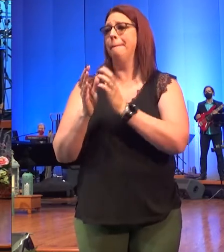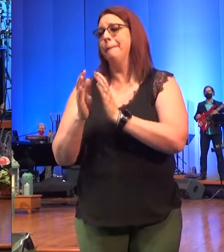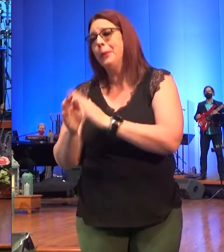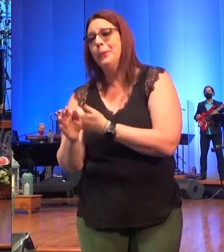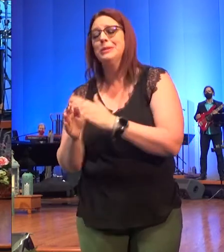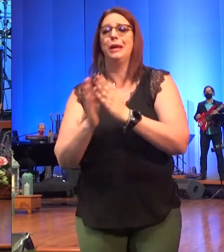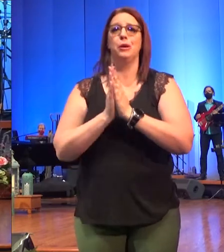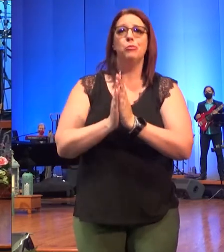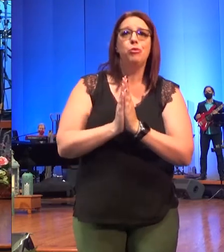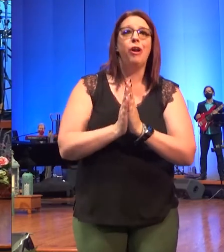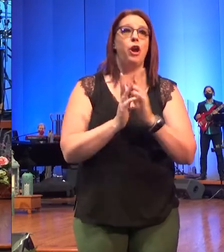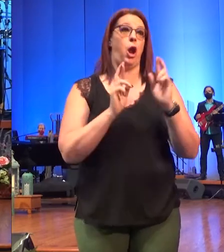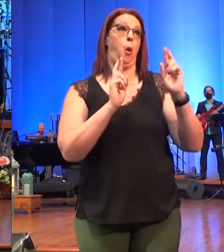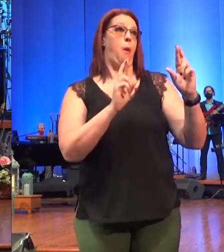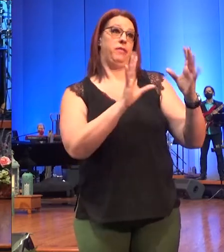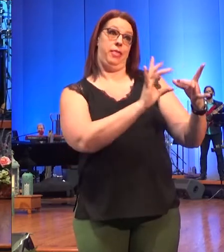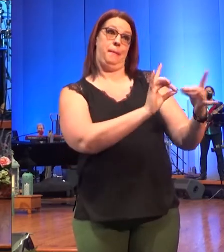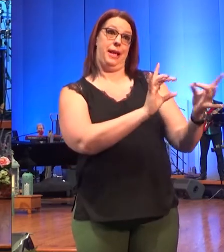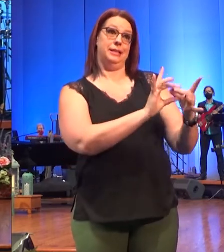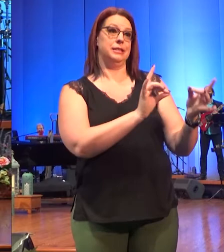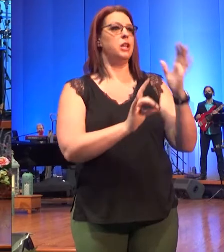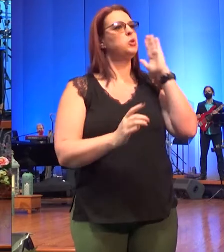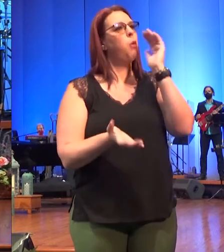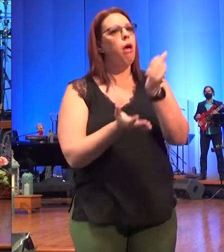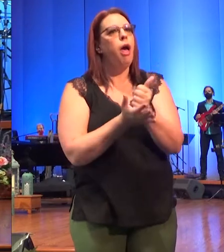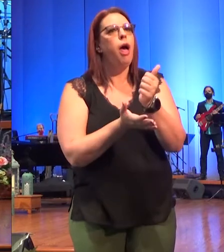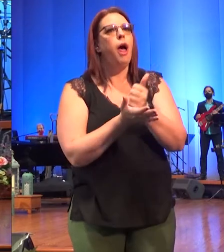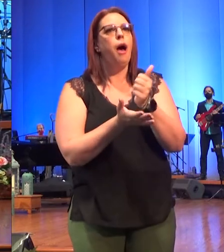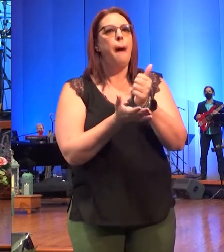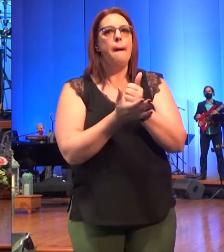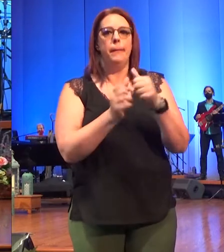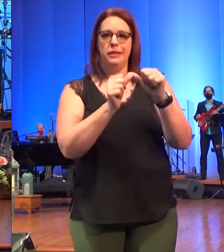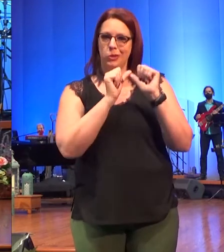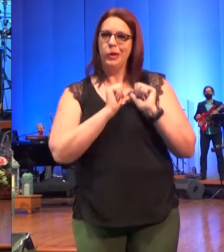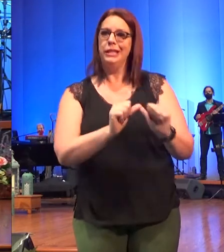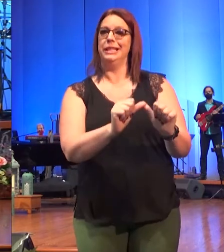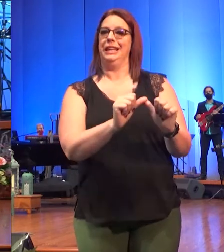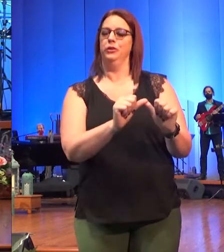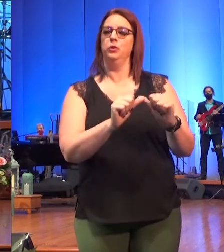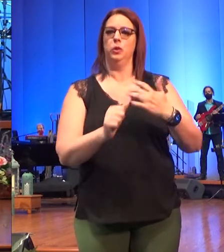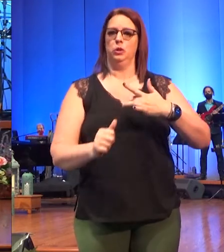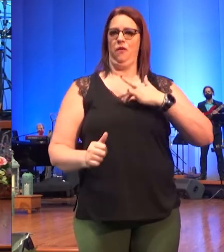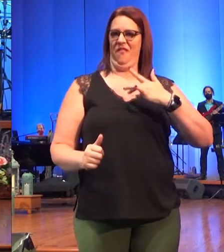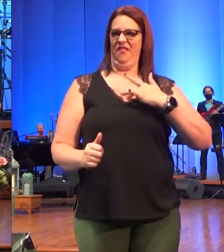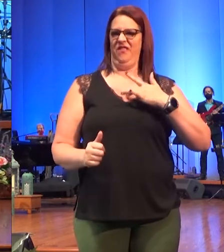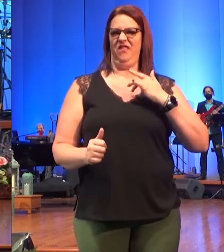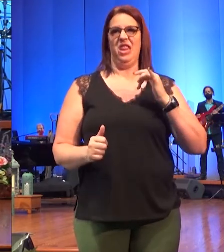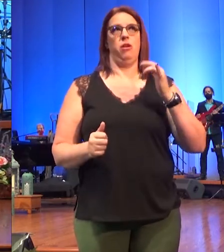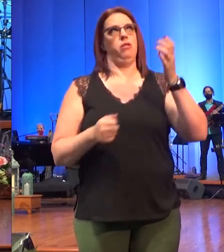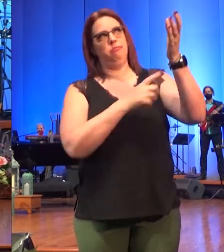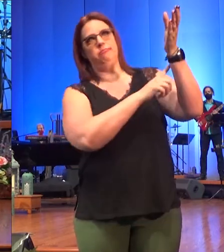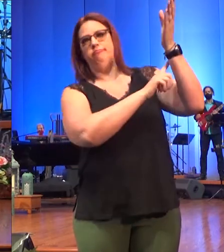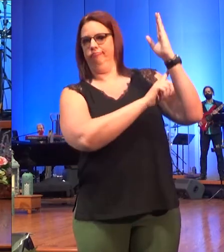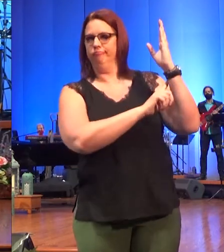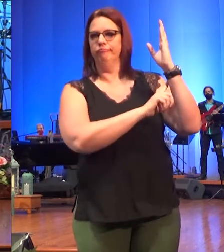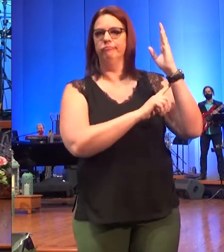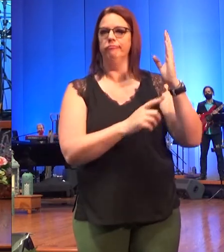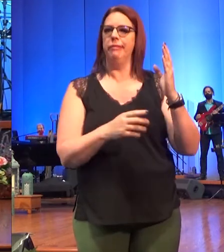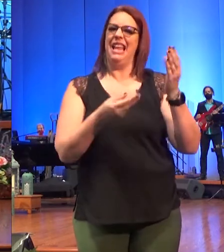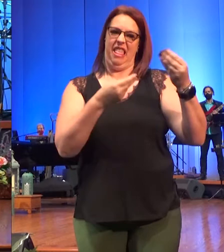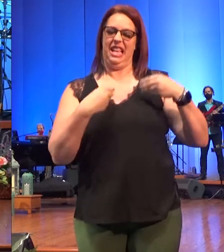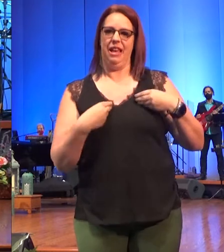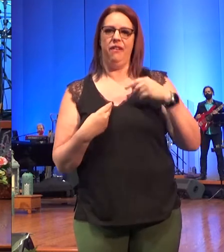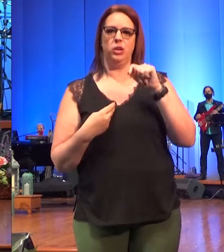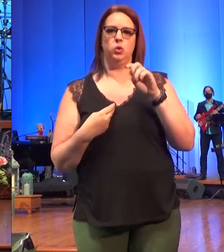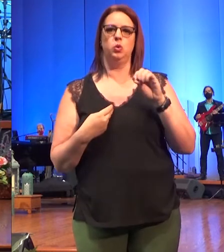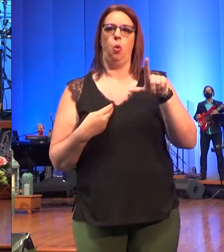prayers and hopefully the message will help us to continue to feel the presence and give us the tools. So thanks for being